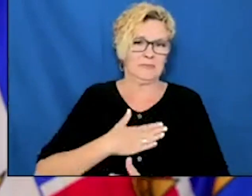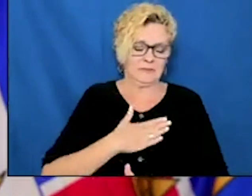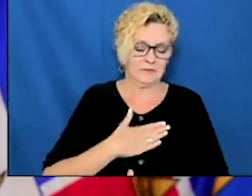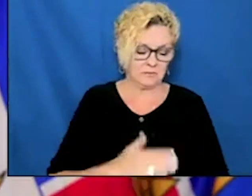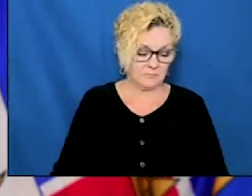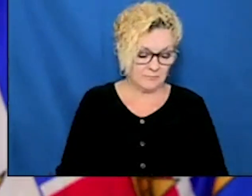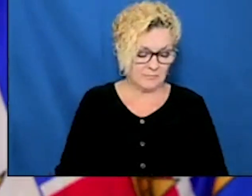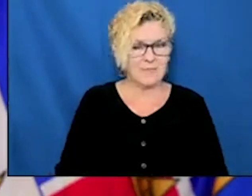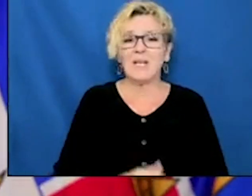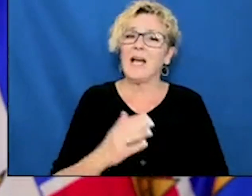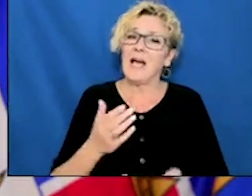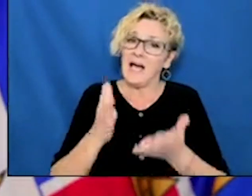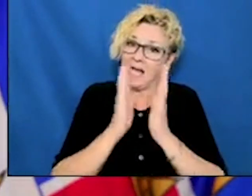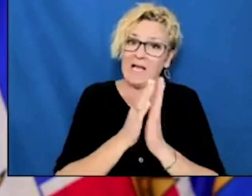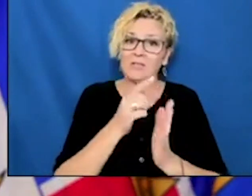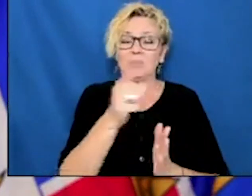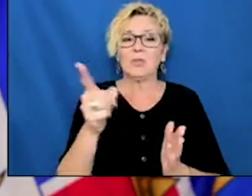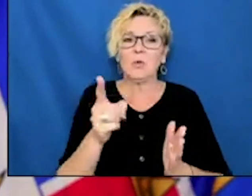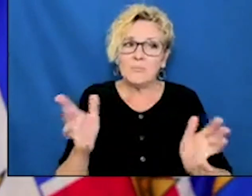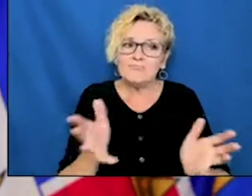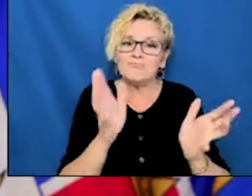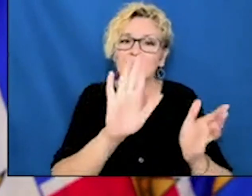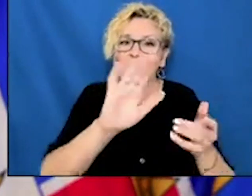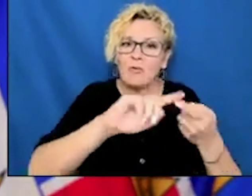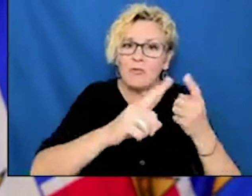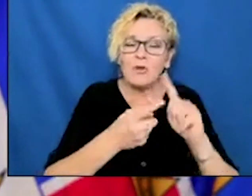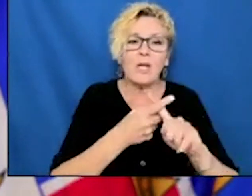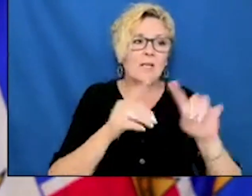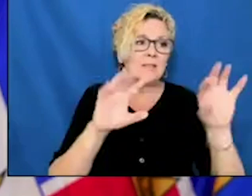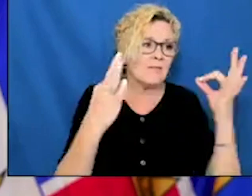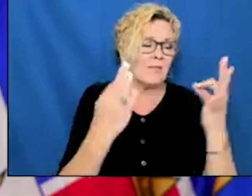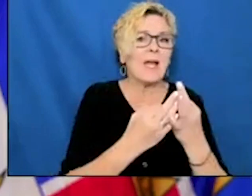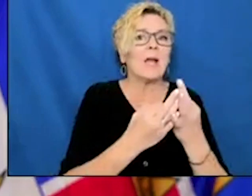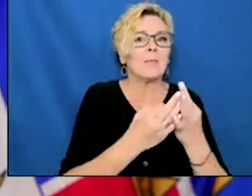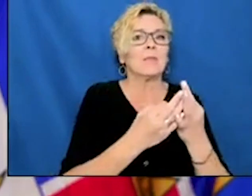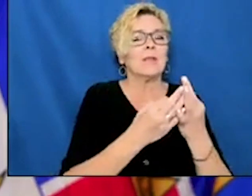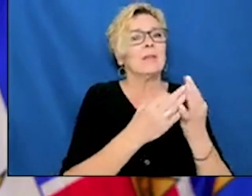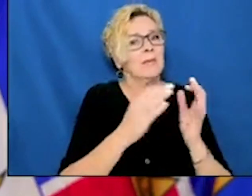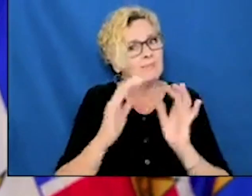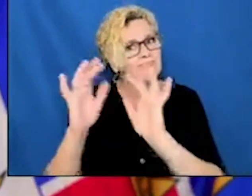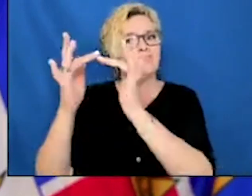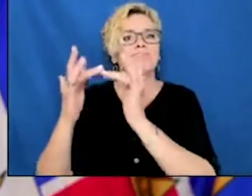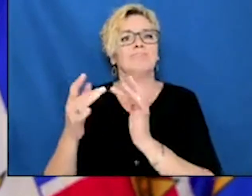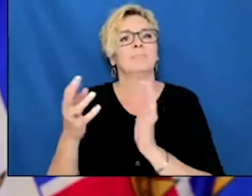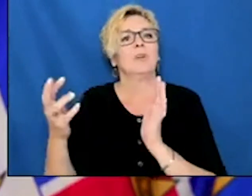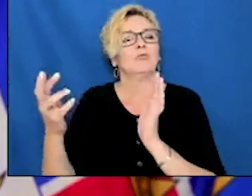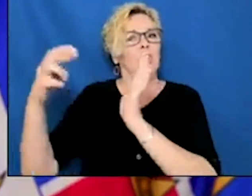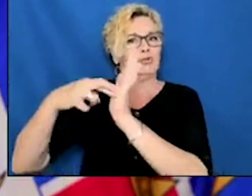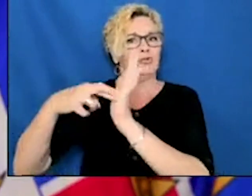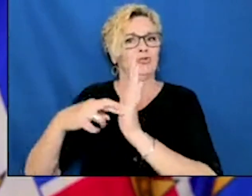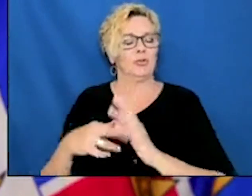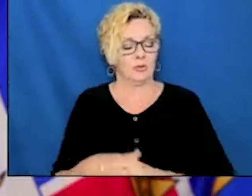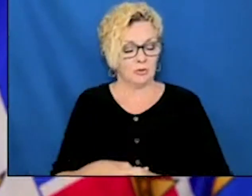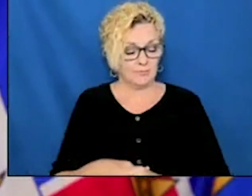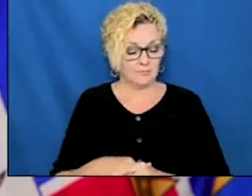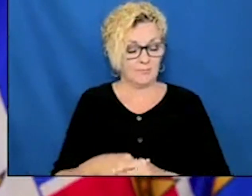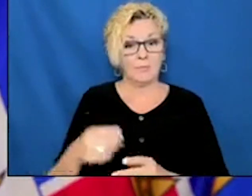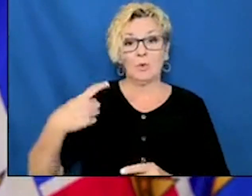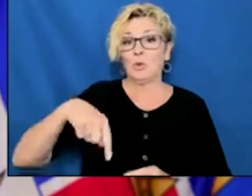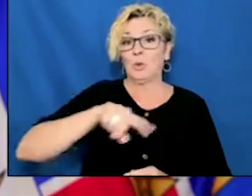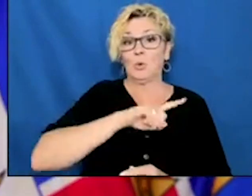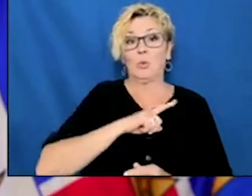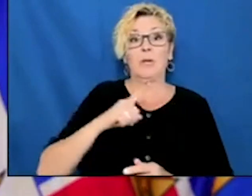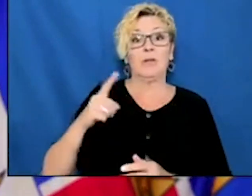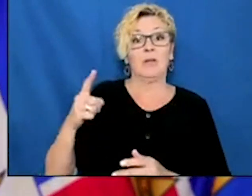the same. Our immunization program is rapidly accelerating, and we are receiving more and more vaccines.